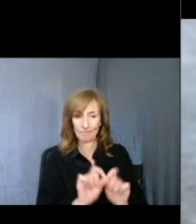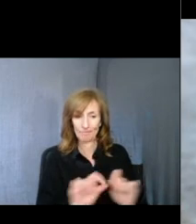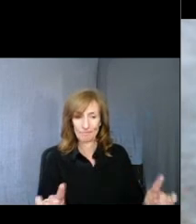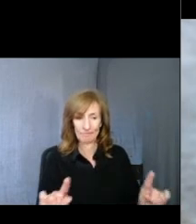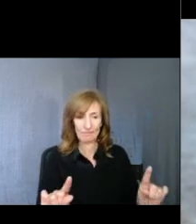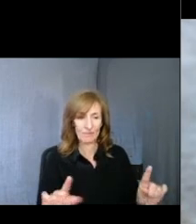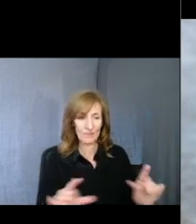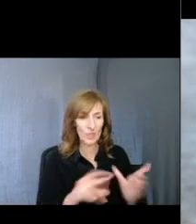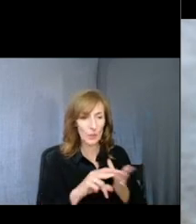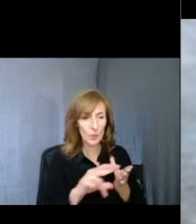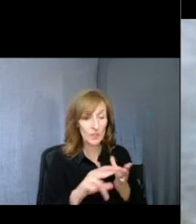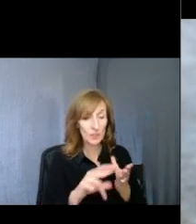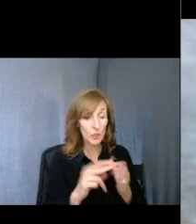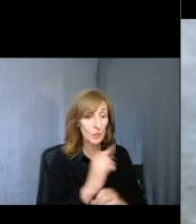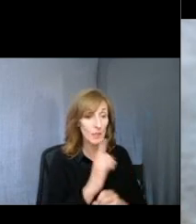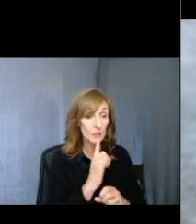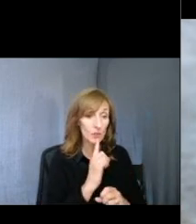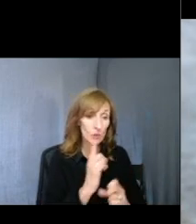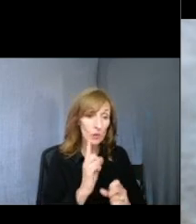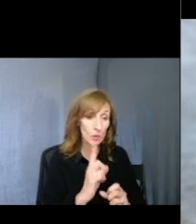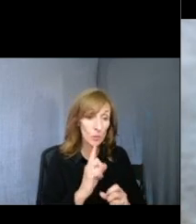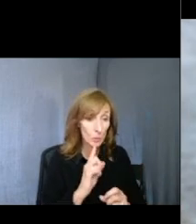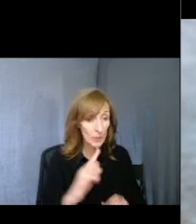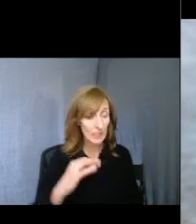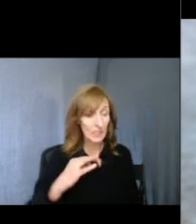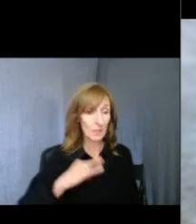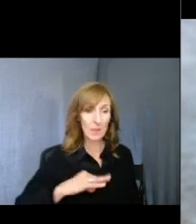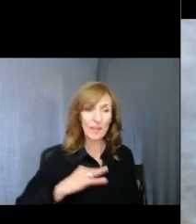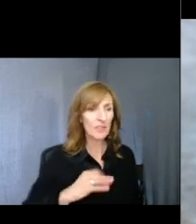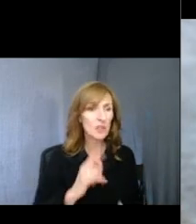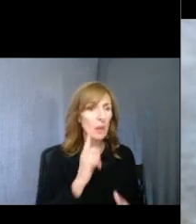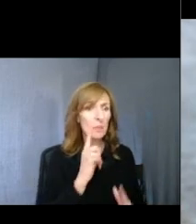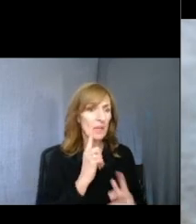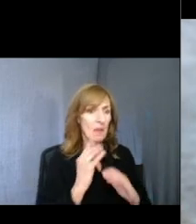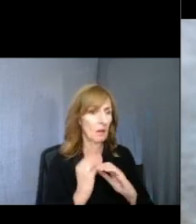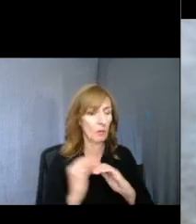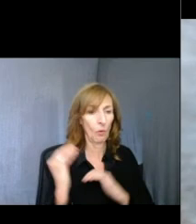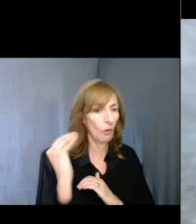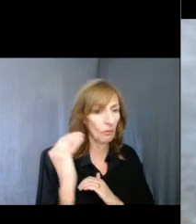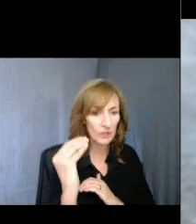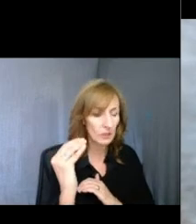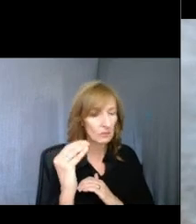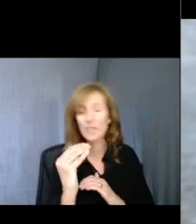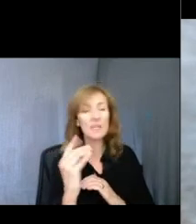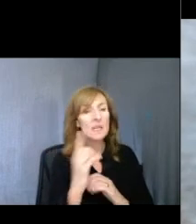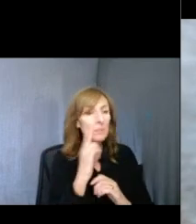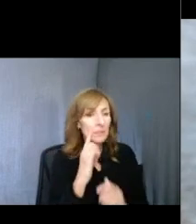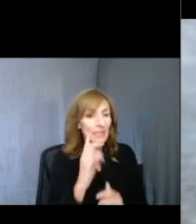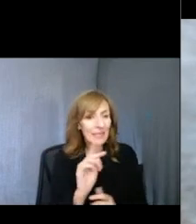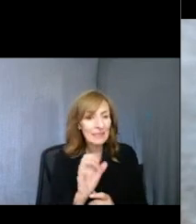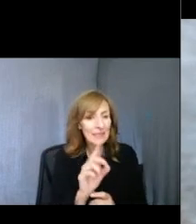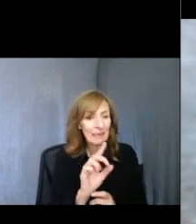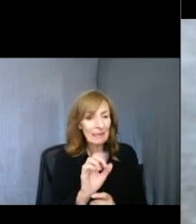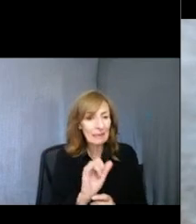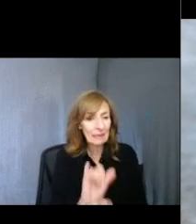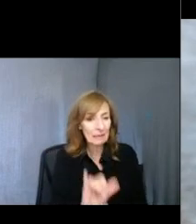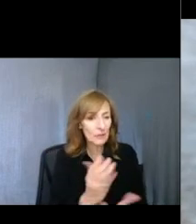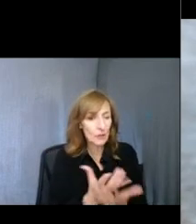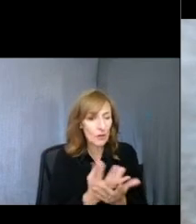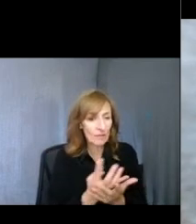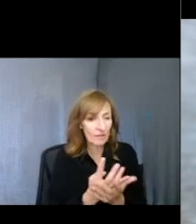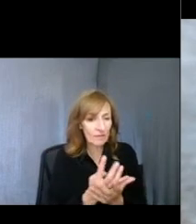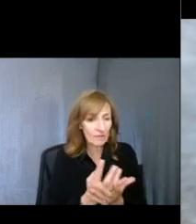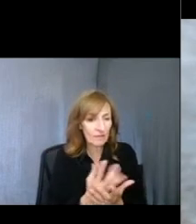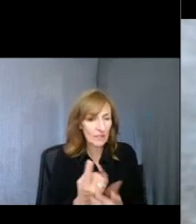it can be a really beneficial thing, but we don't want to overdo it in those chronic kidney disease patients. But it makes such a huge difference.